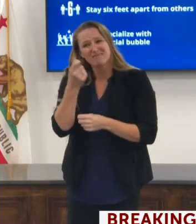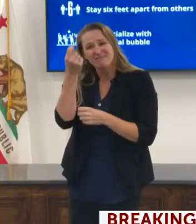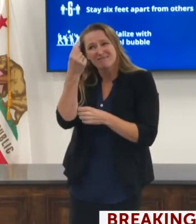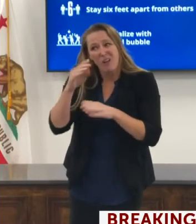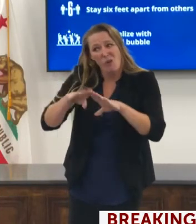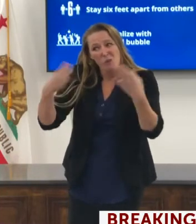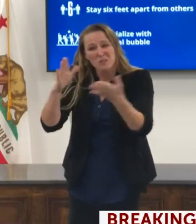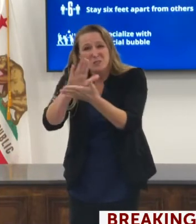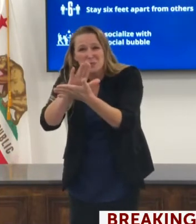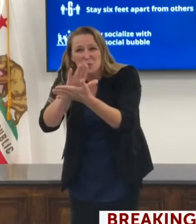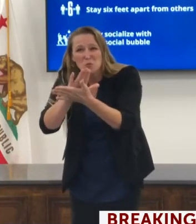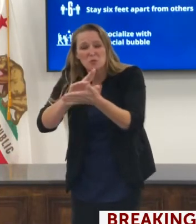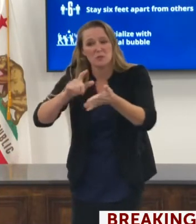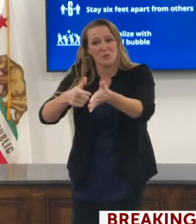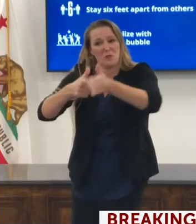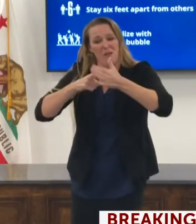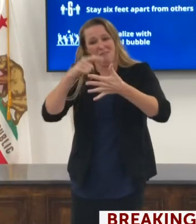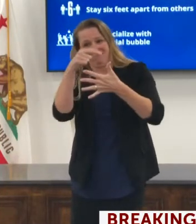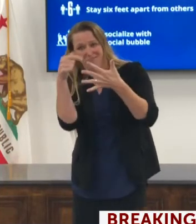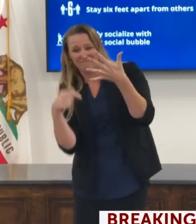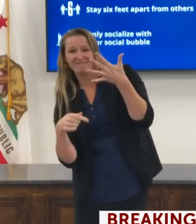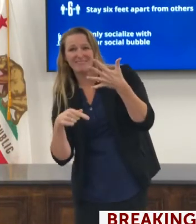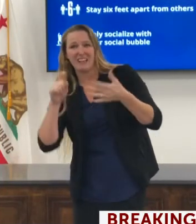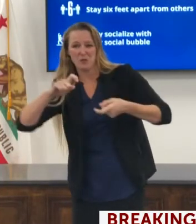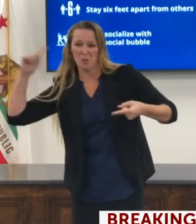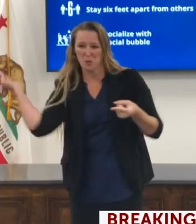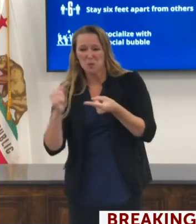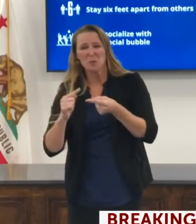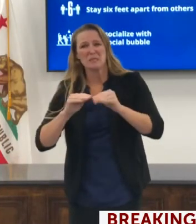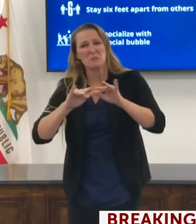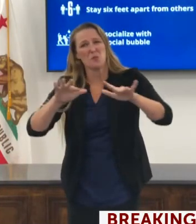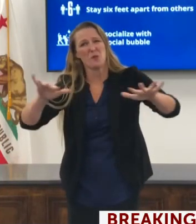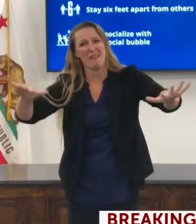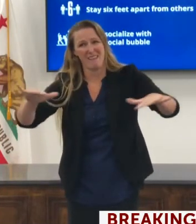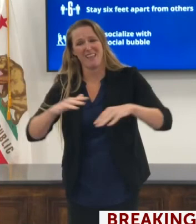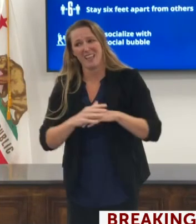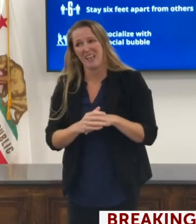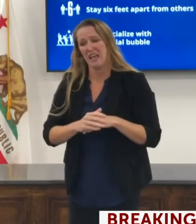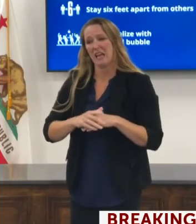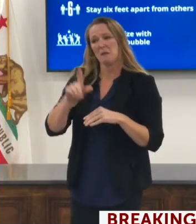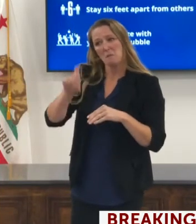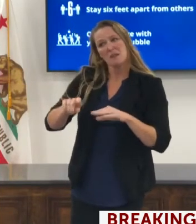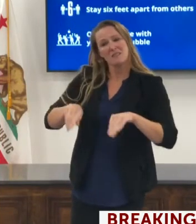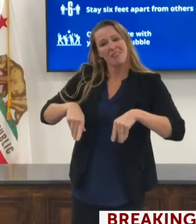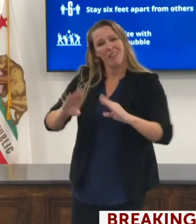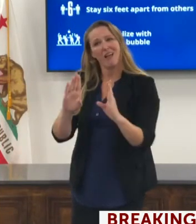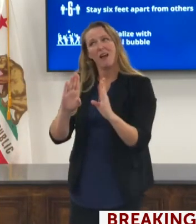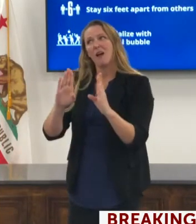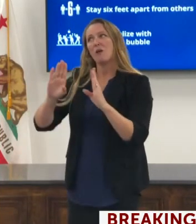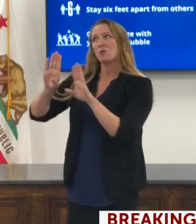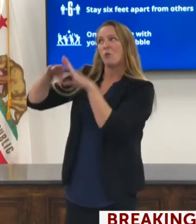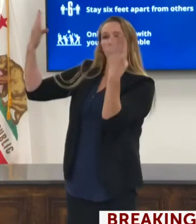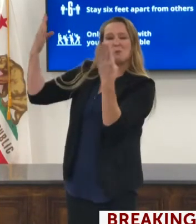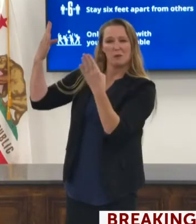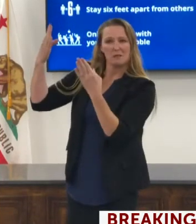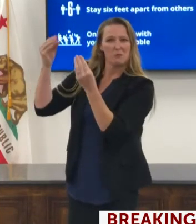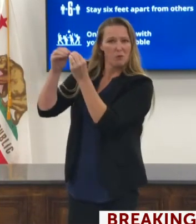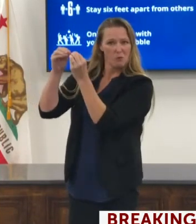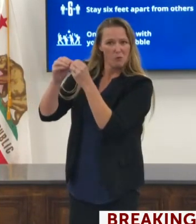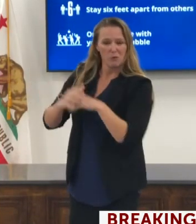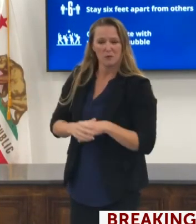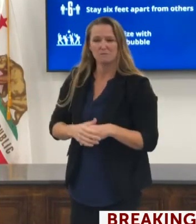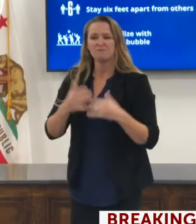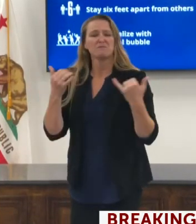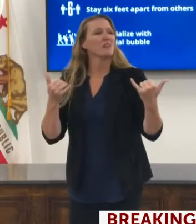reduce the transmission in our communities and allow us to continue increasing in-person services. Today I have Dr.